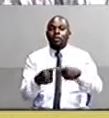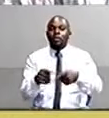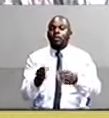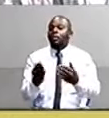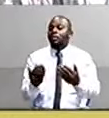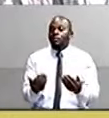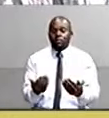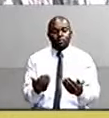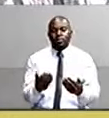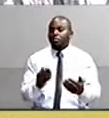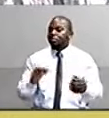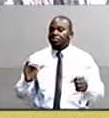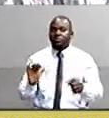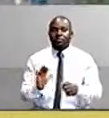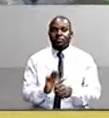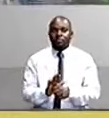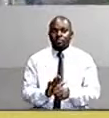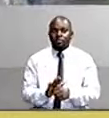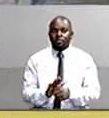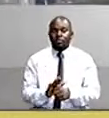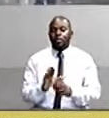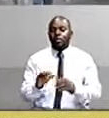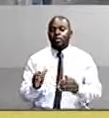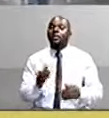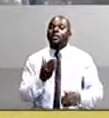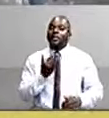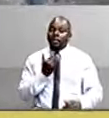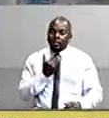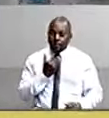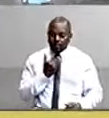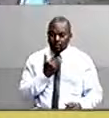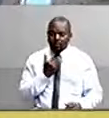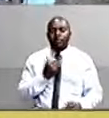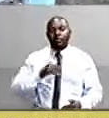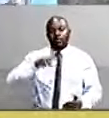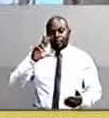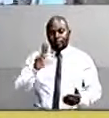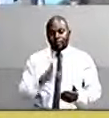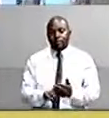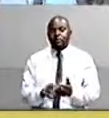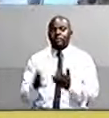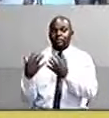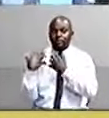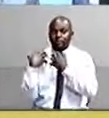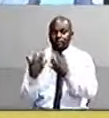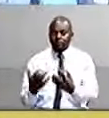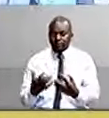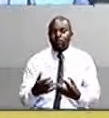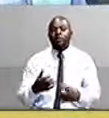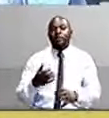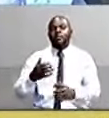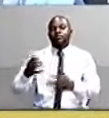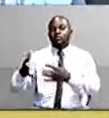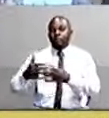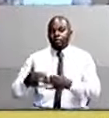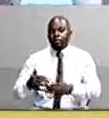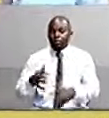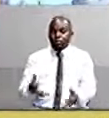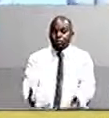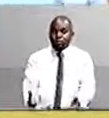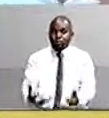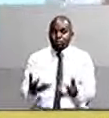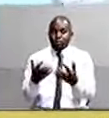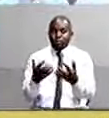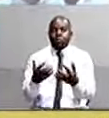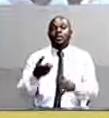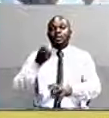not to the fullest. There is still need for verification of cement factories currently mining stones in the